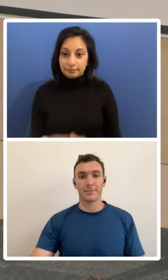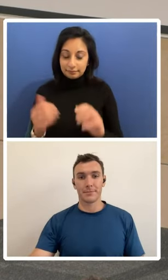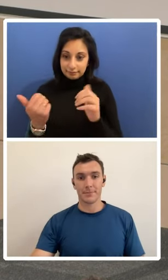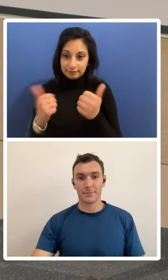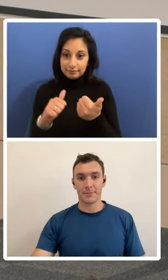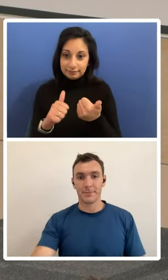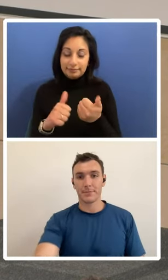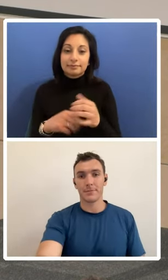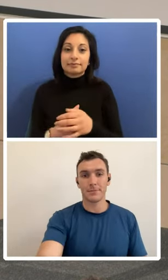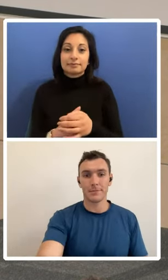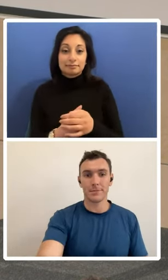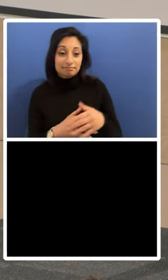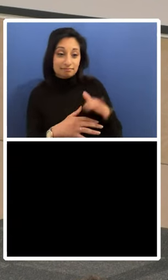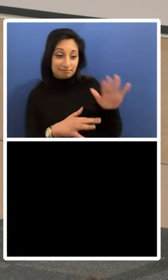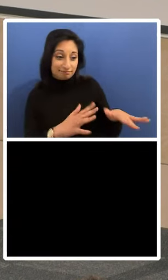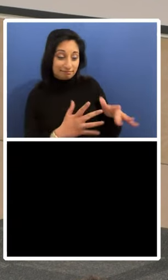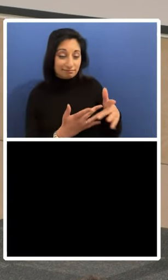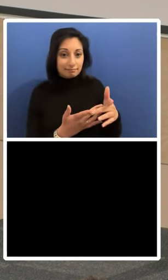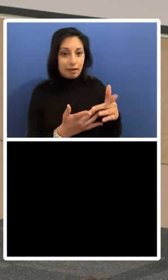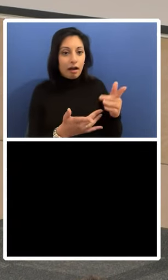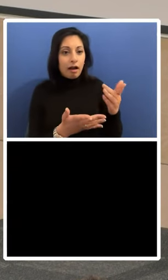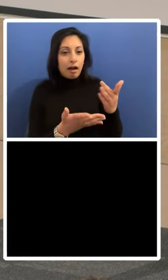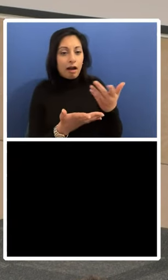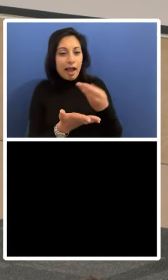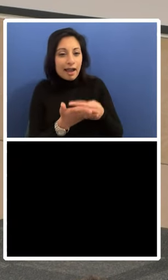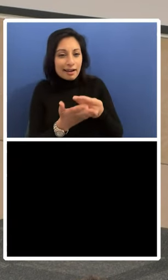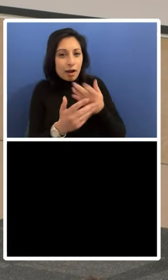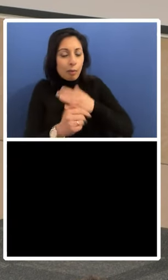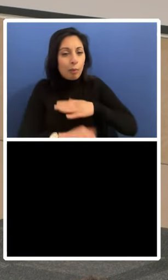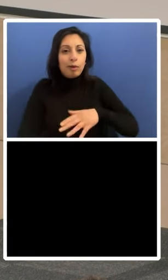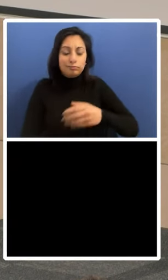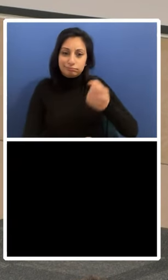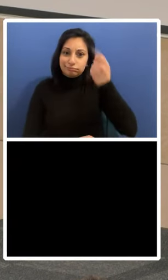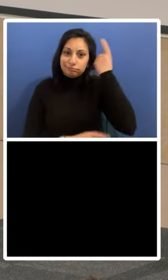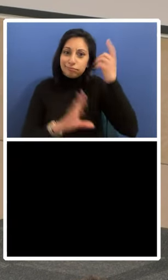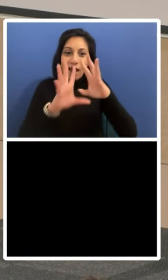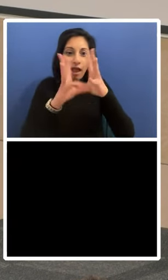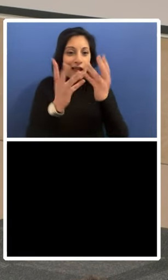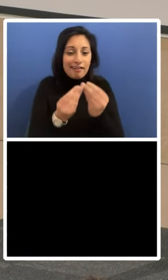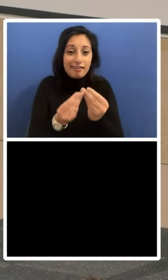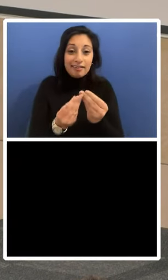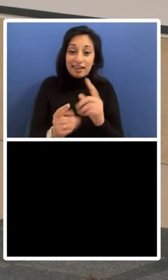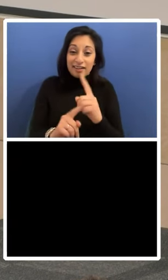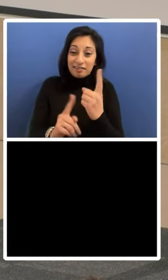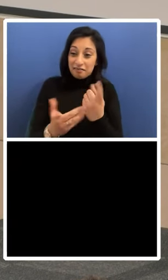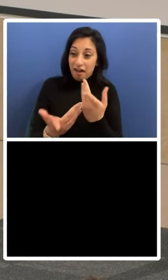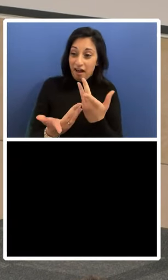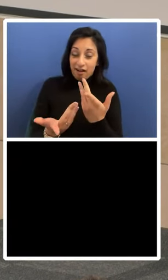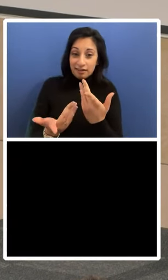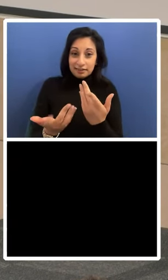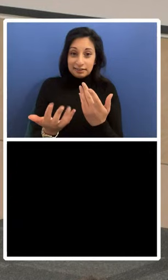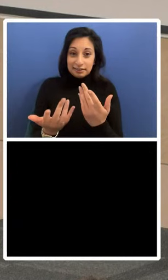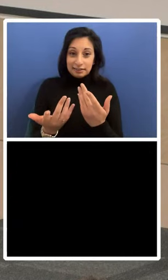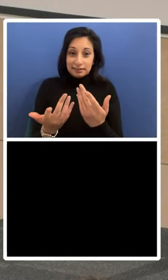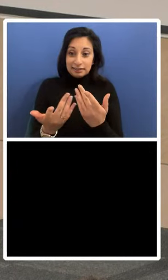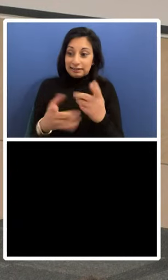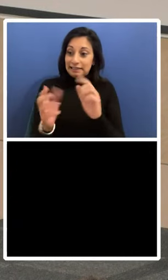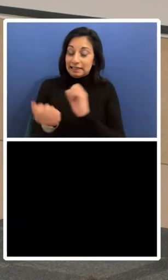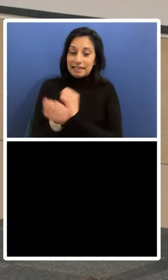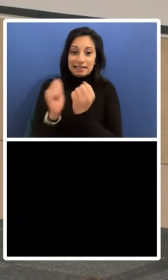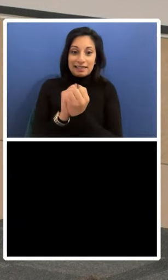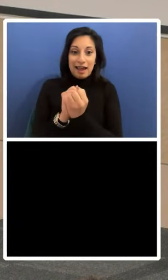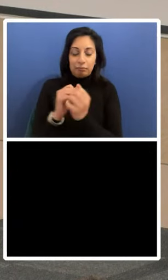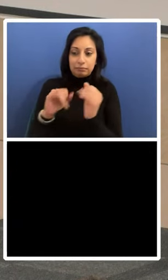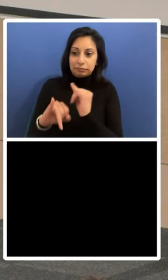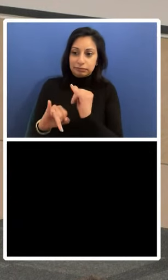wanted to understand economics, he wanted to understand everything. And we got to our first year, and he did pretty badly in his first year exams. And he was really upset,